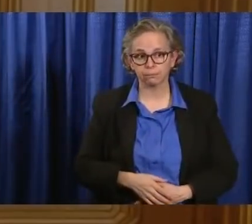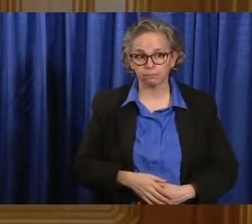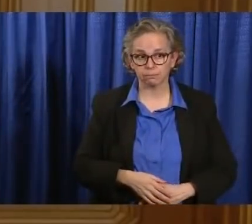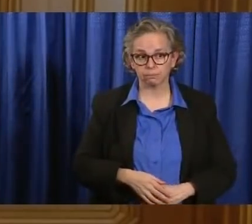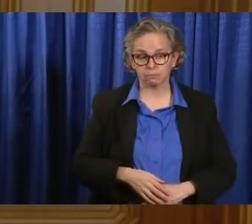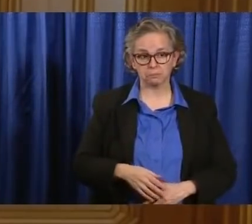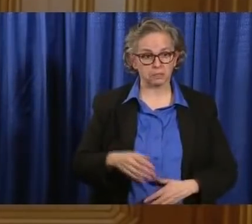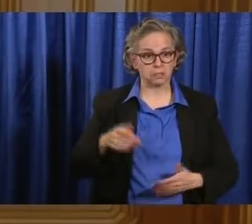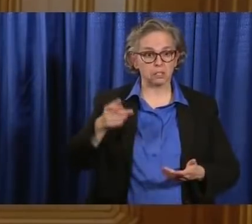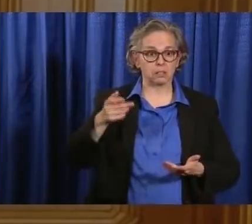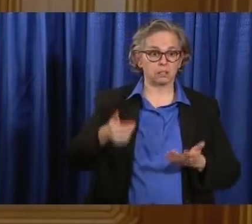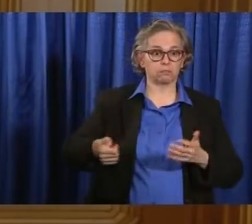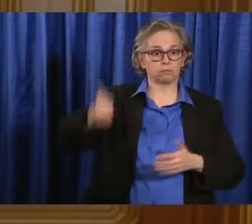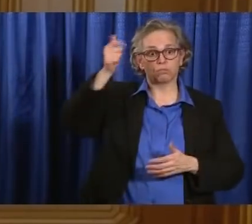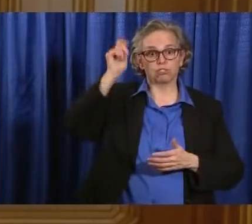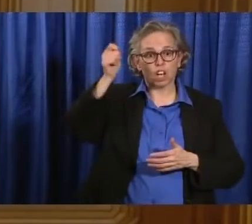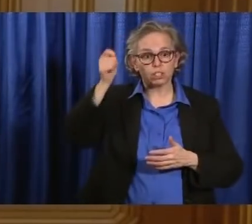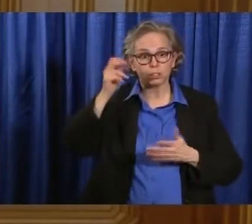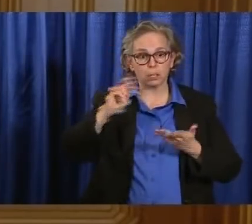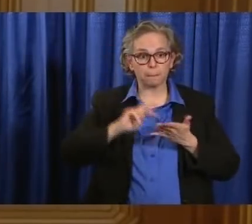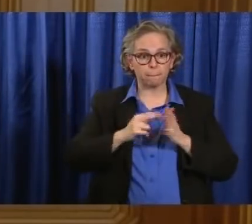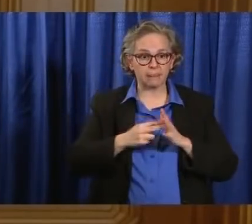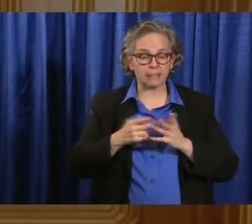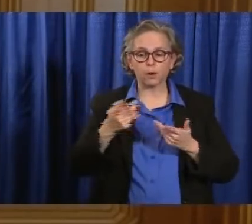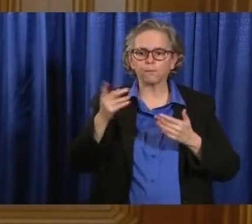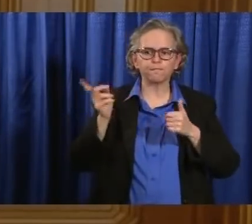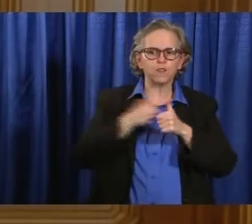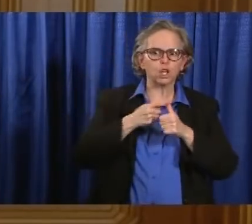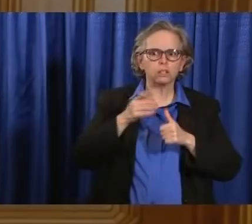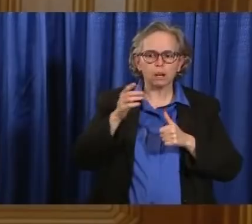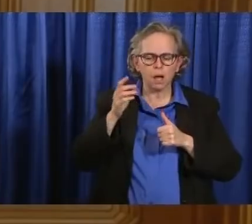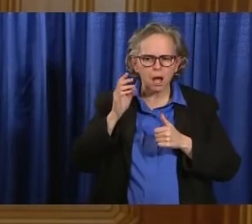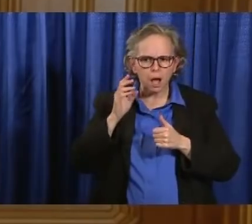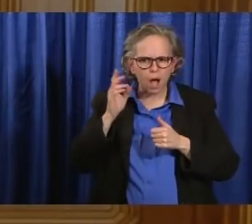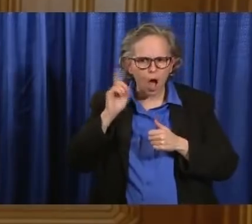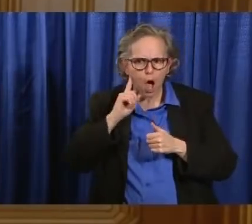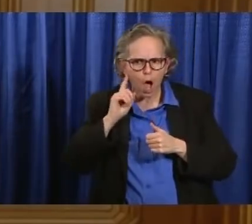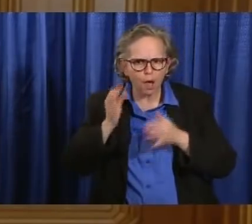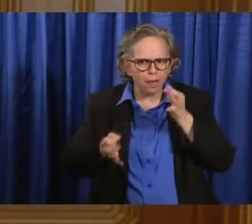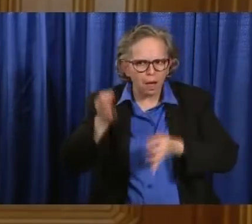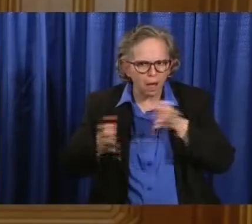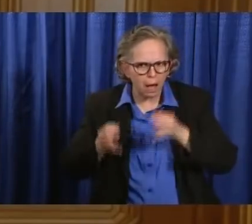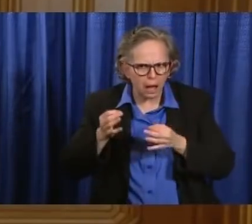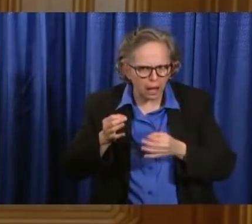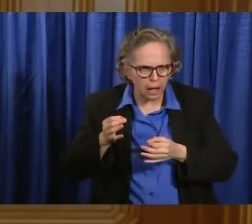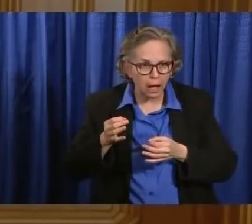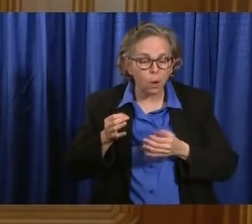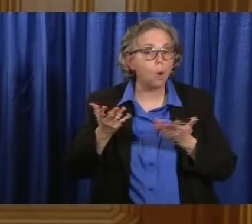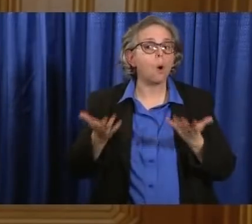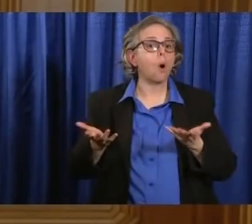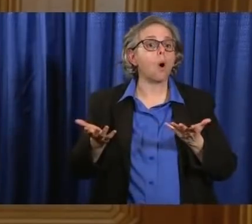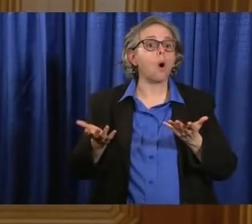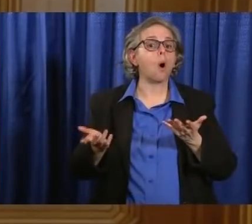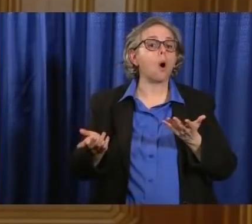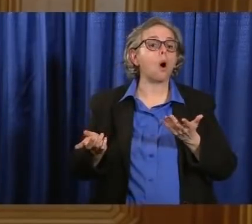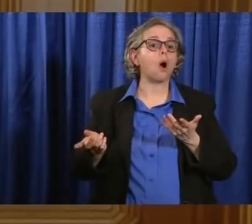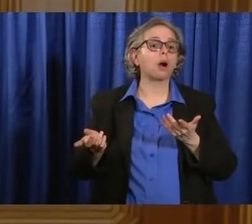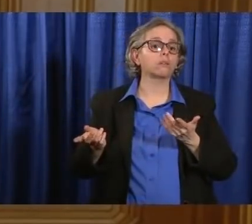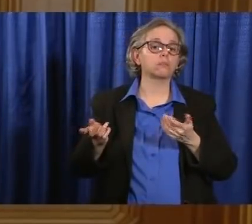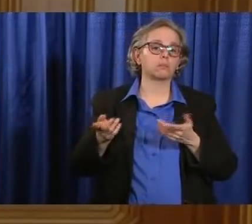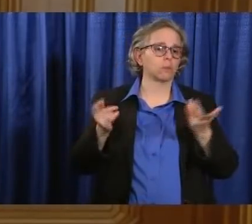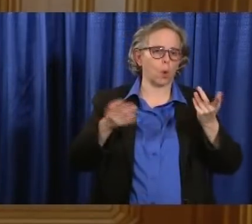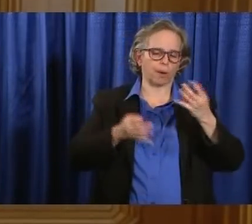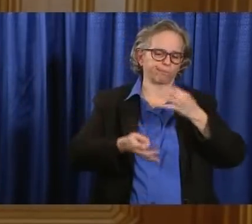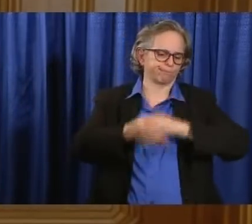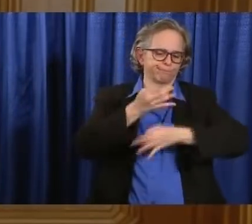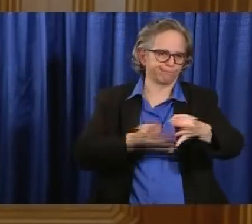occupies the seat of the judge who heard the case. So what we wanted to instill here is a local